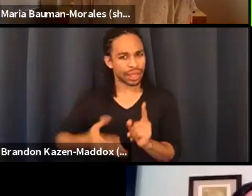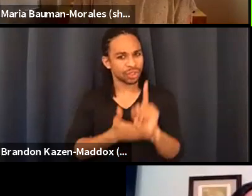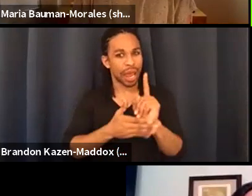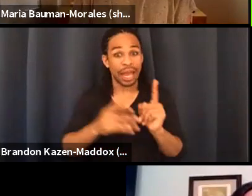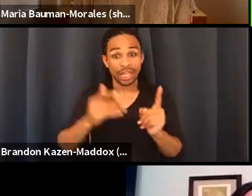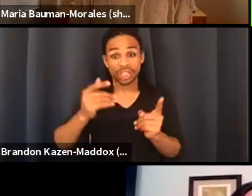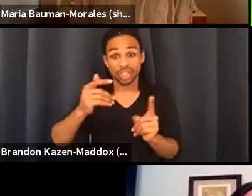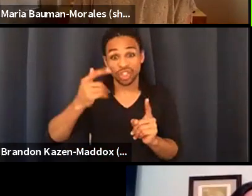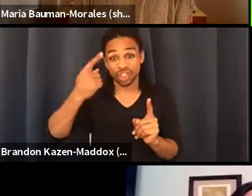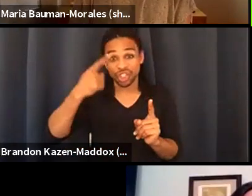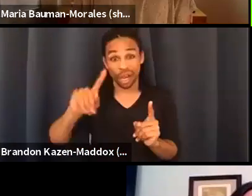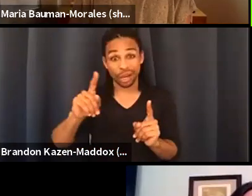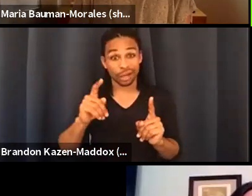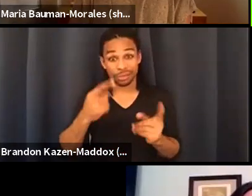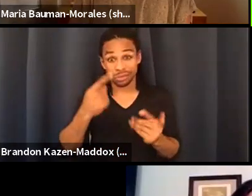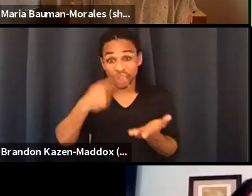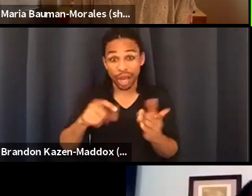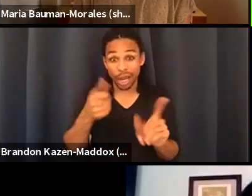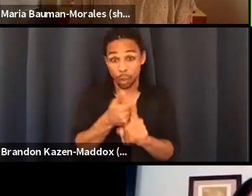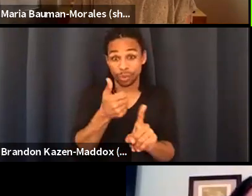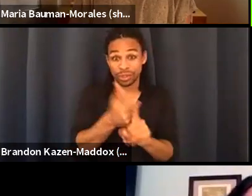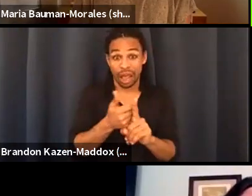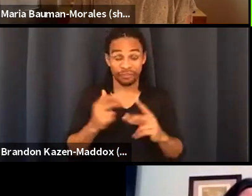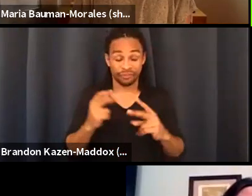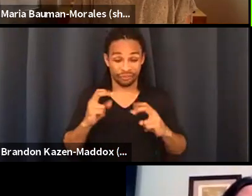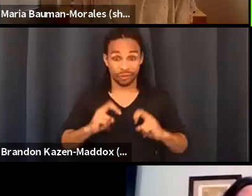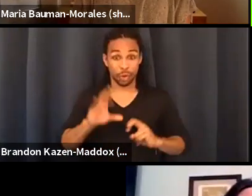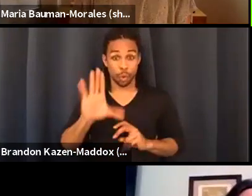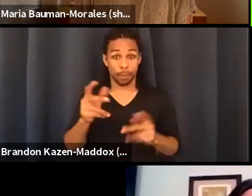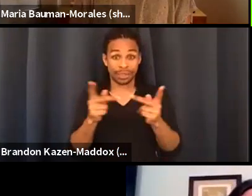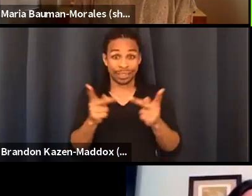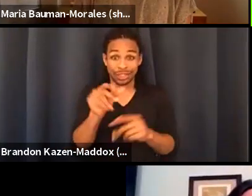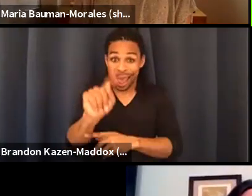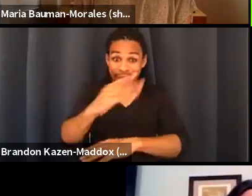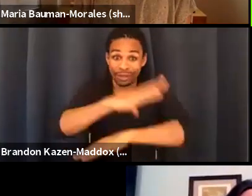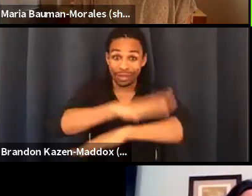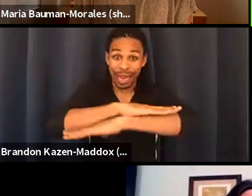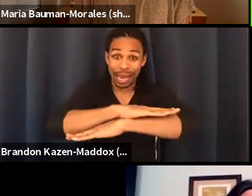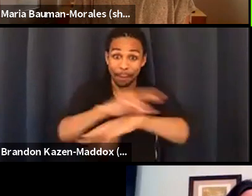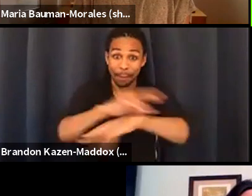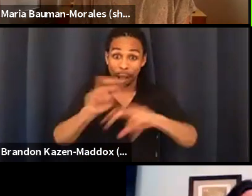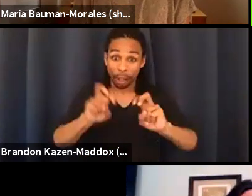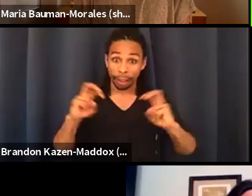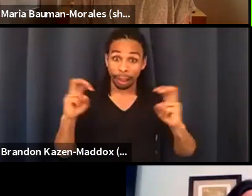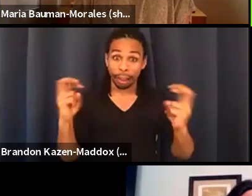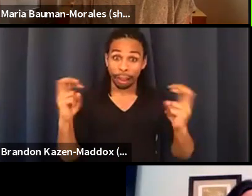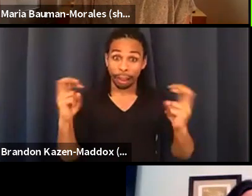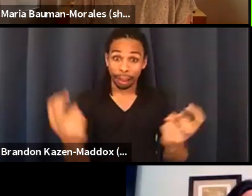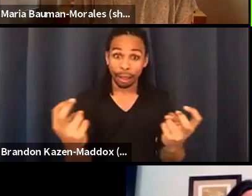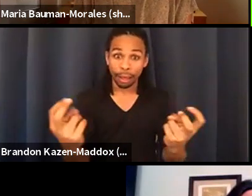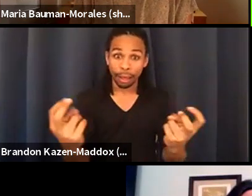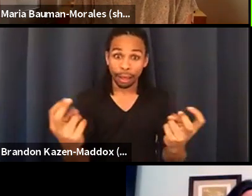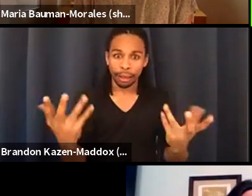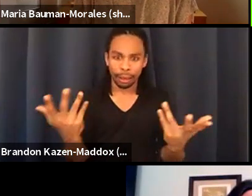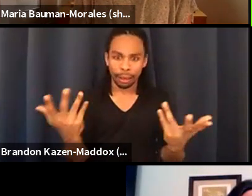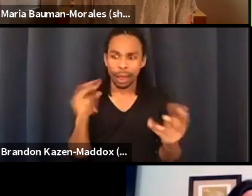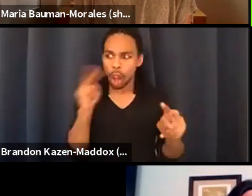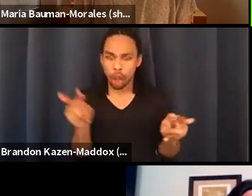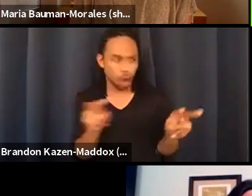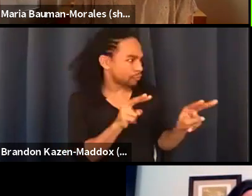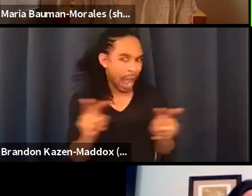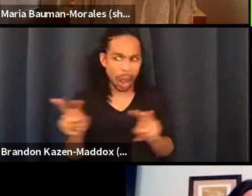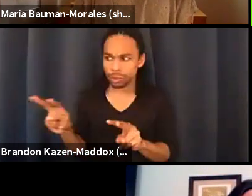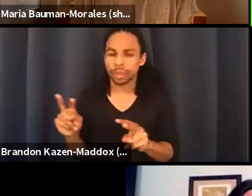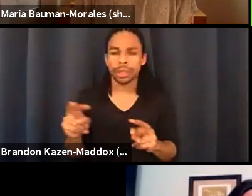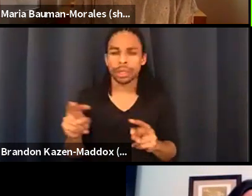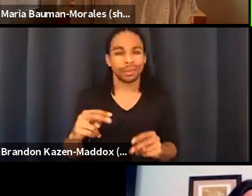was reading it and going, you know what, I really should just like give a check-in phone call to everyone that was on my team for that project that didn't go through. I haven't talked to them since I